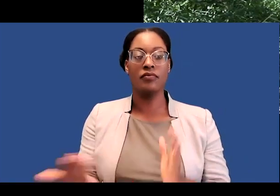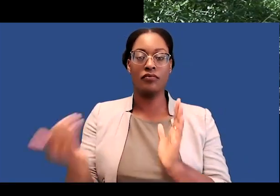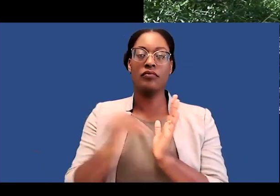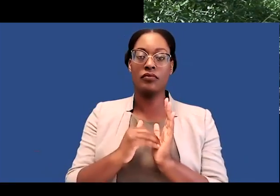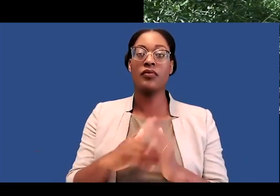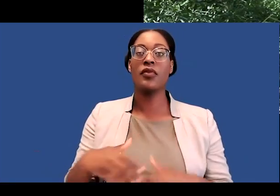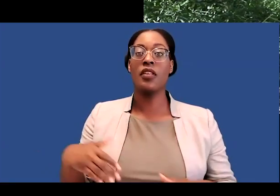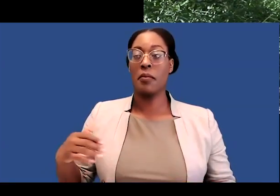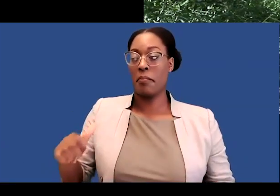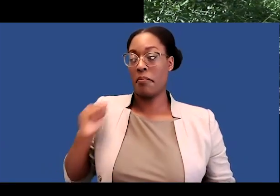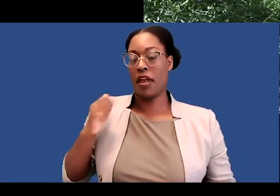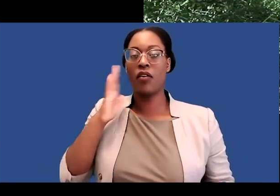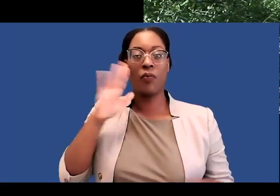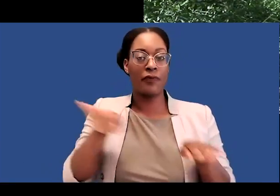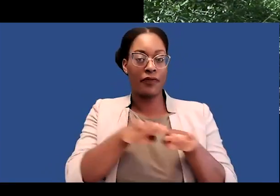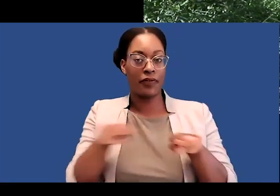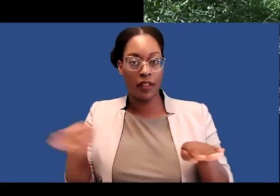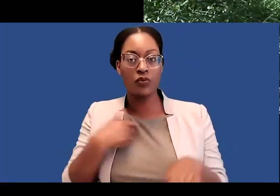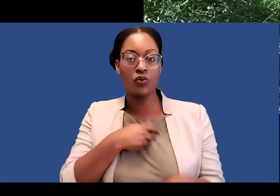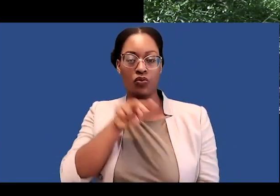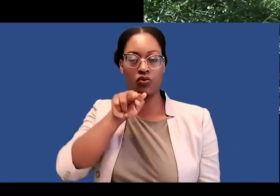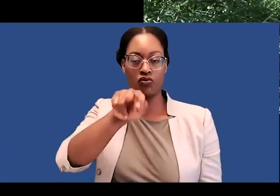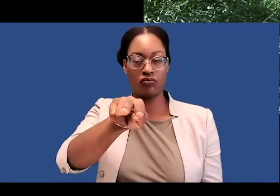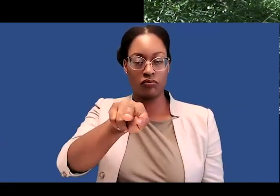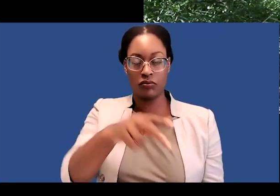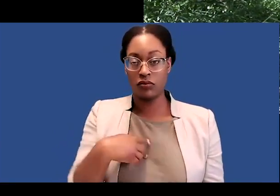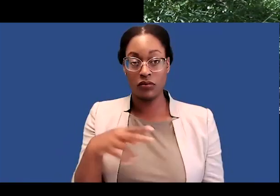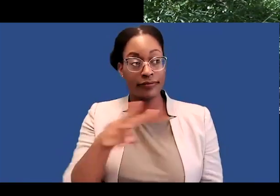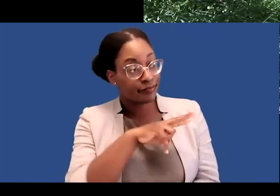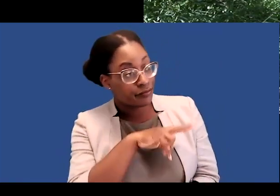Again, we're going to flatten the back and look straight ahead.